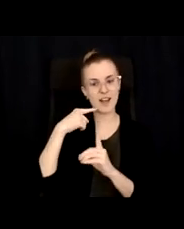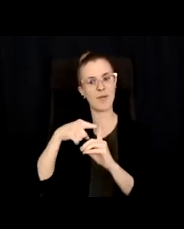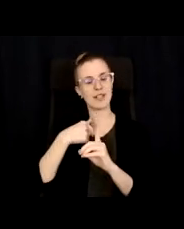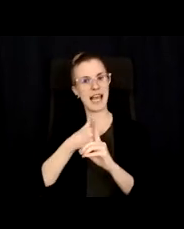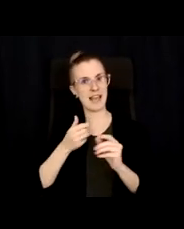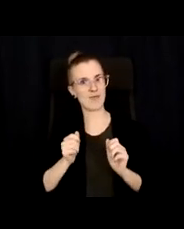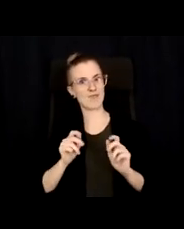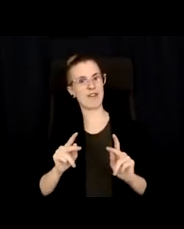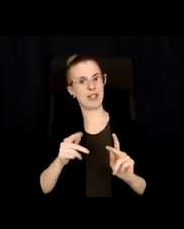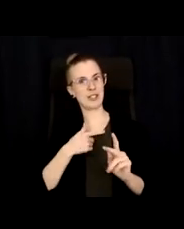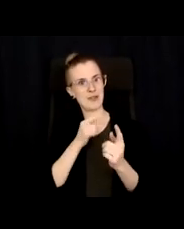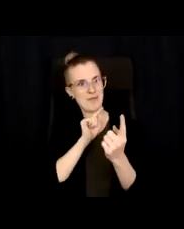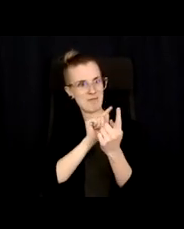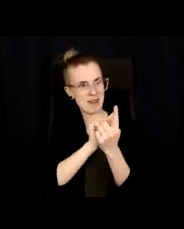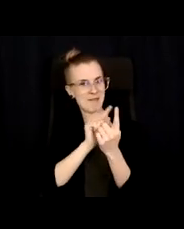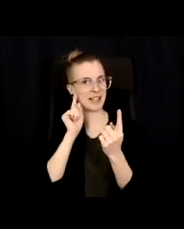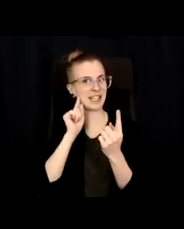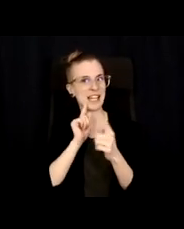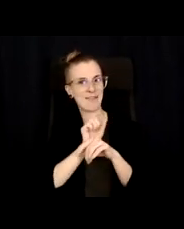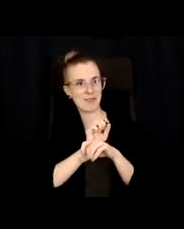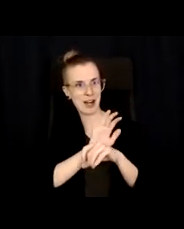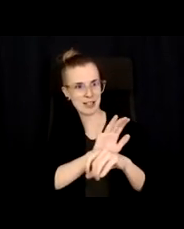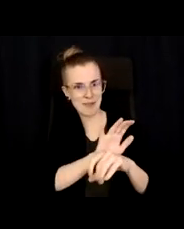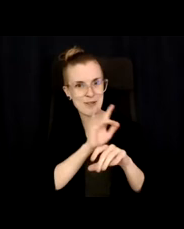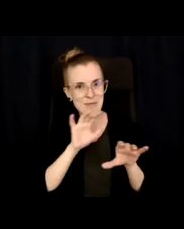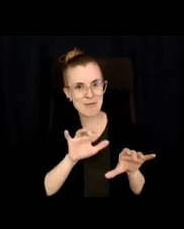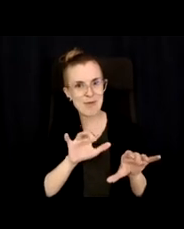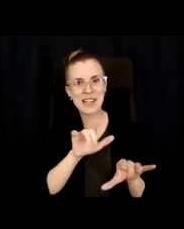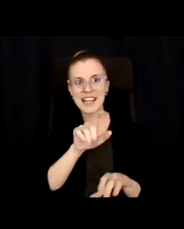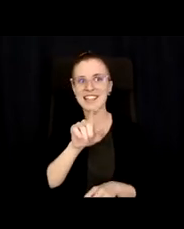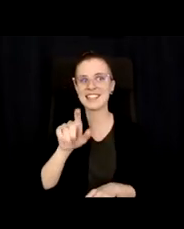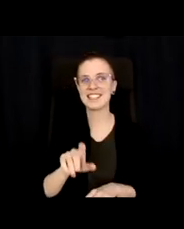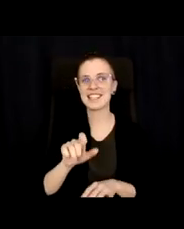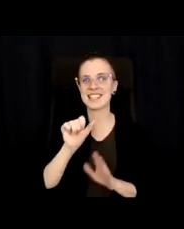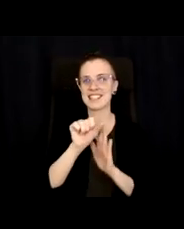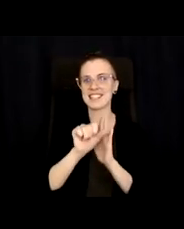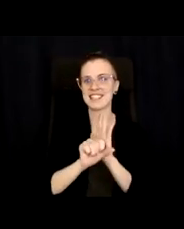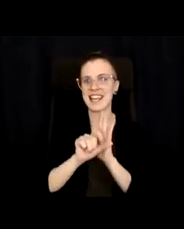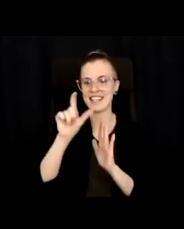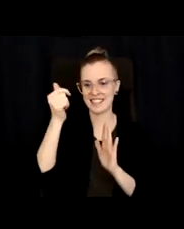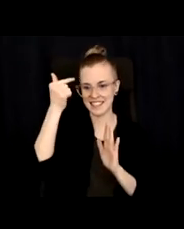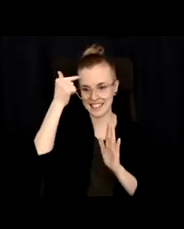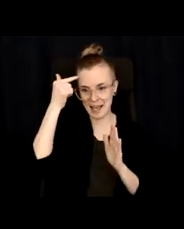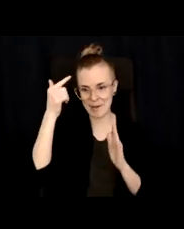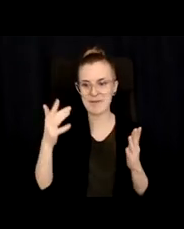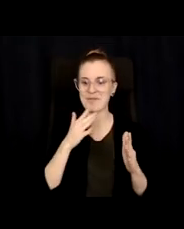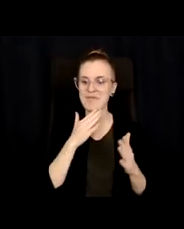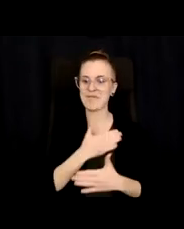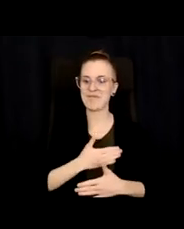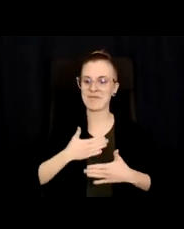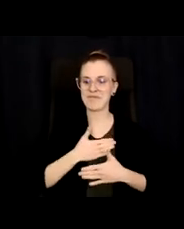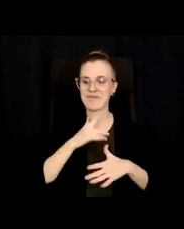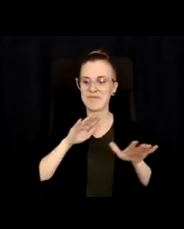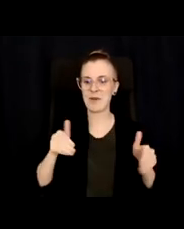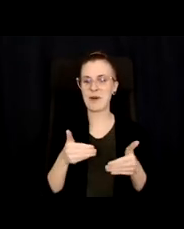Movement in 2016 at the Texas State Capitol. Please join me in welcoming Mr. Tar Gilman. Photo of Tar with